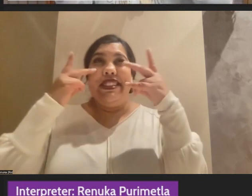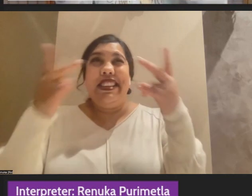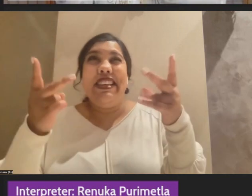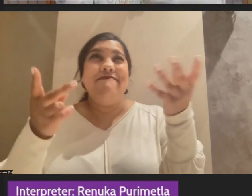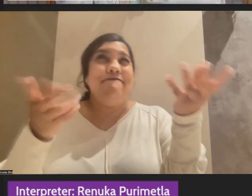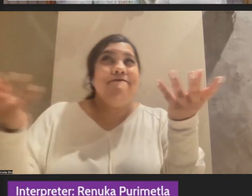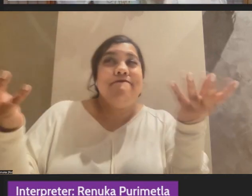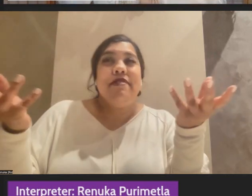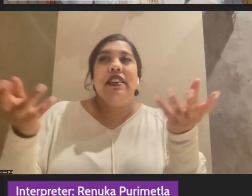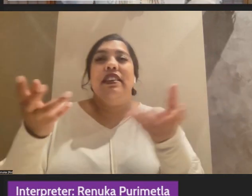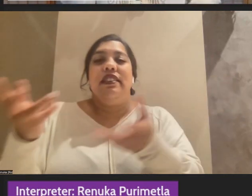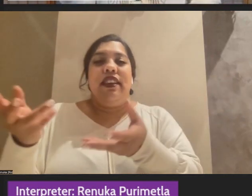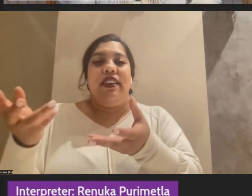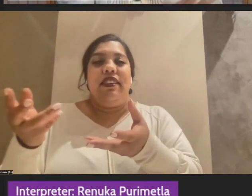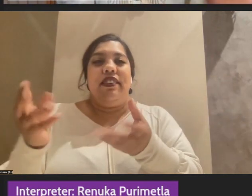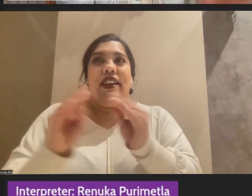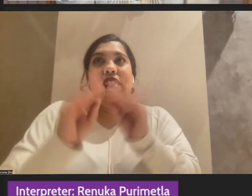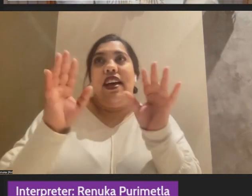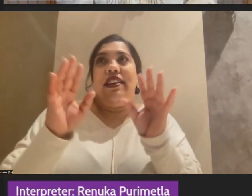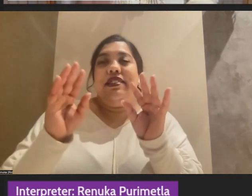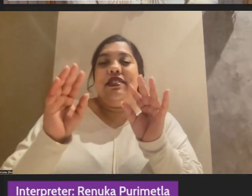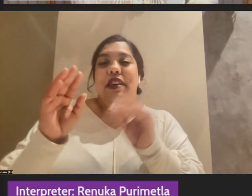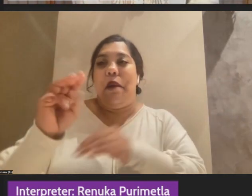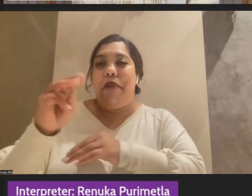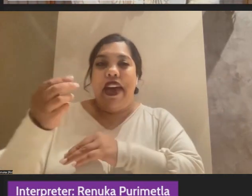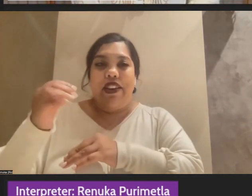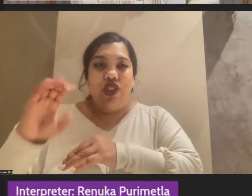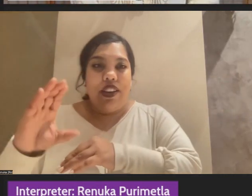Magic and THX from ever being created by Lucas.